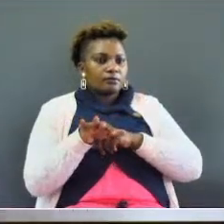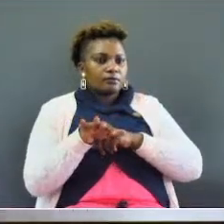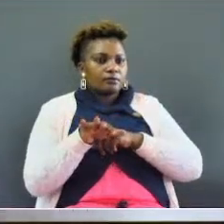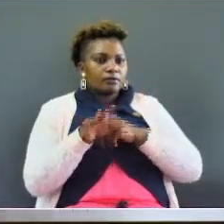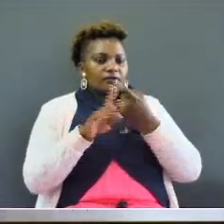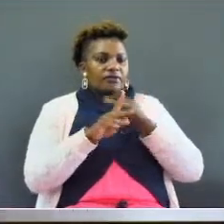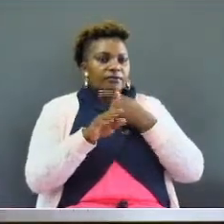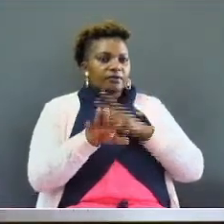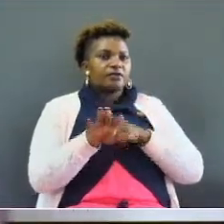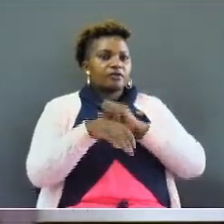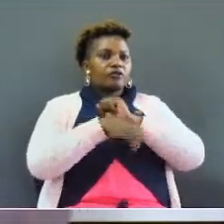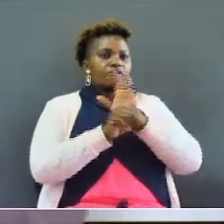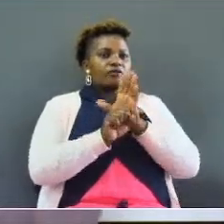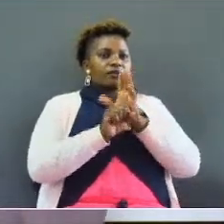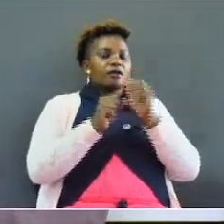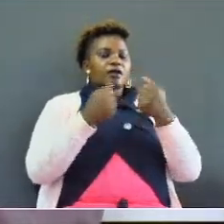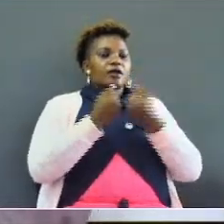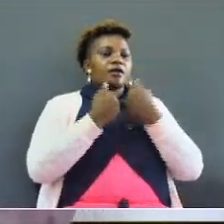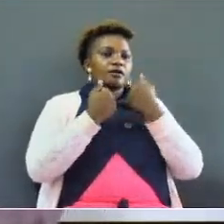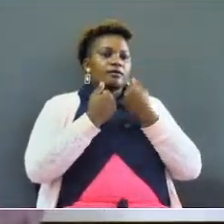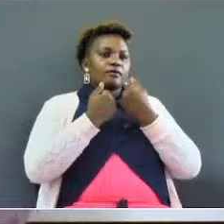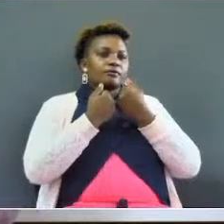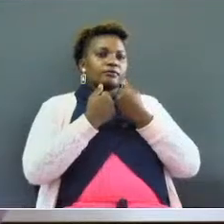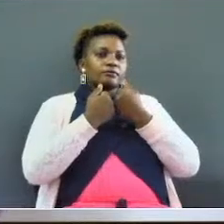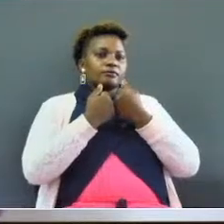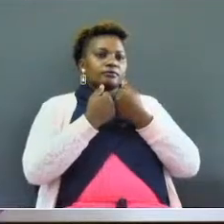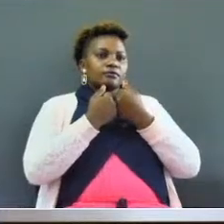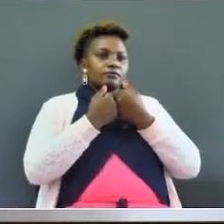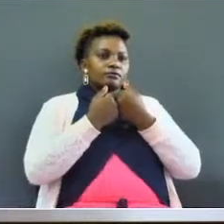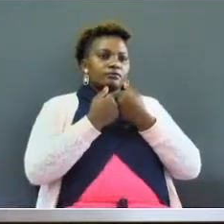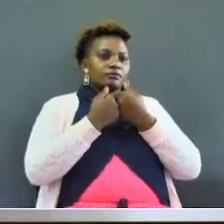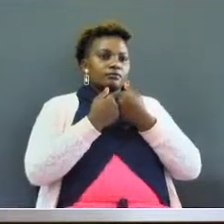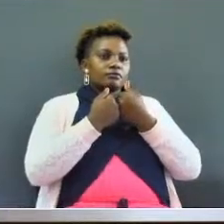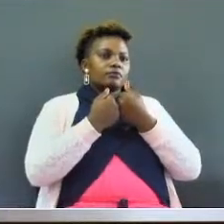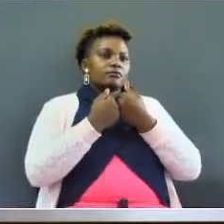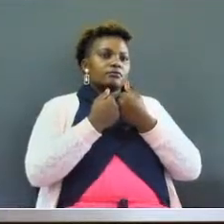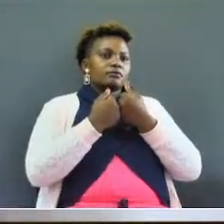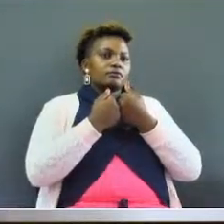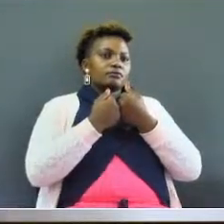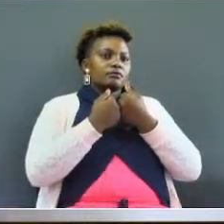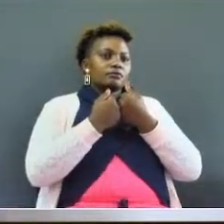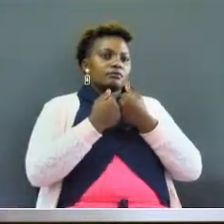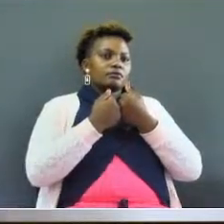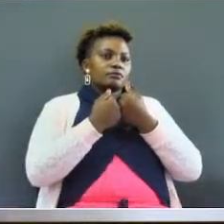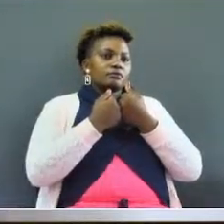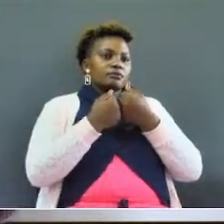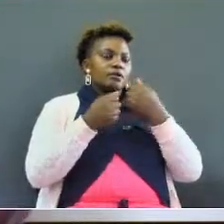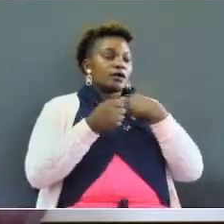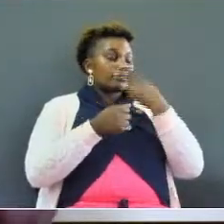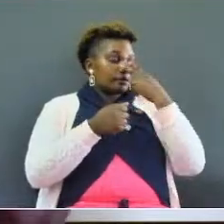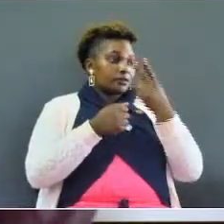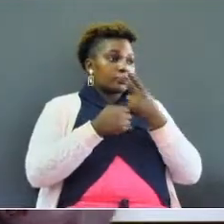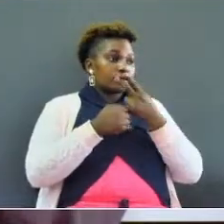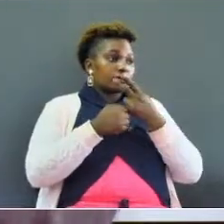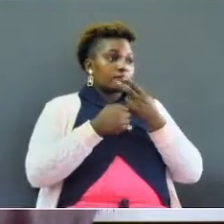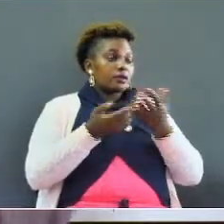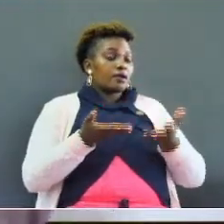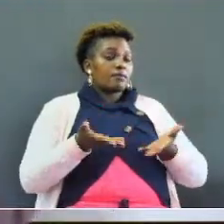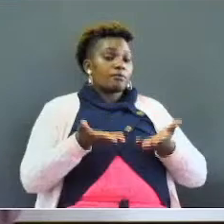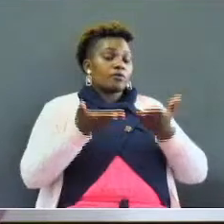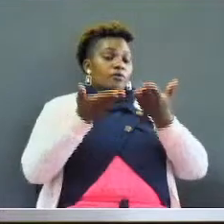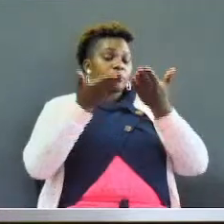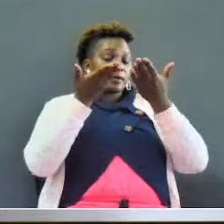COVID problem started. And I have seen the